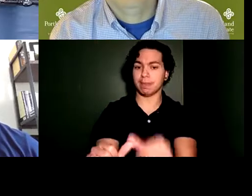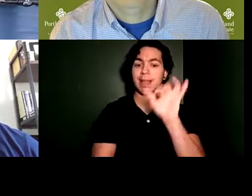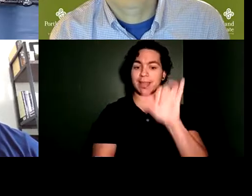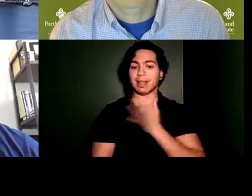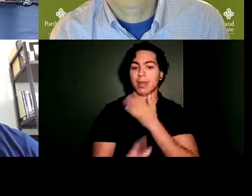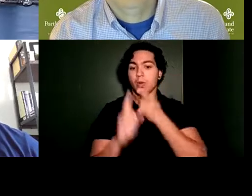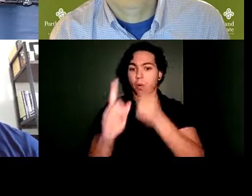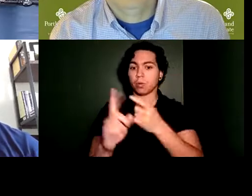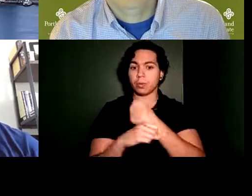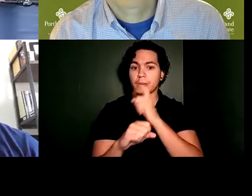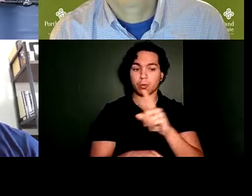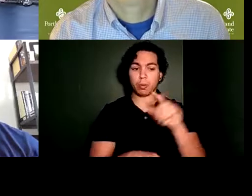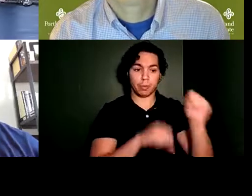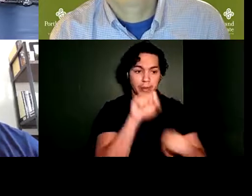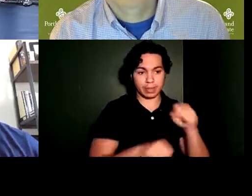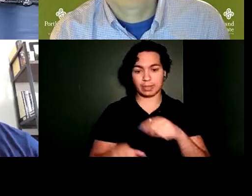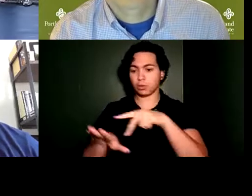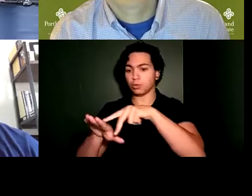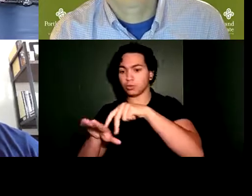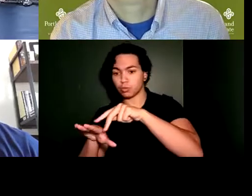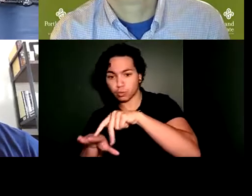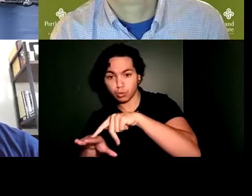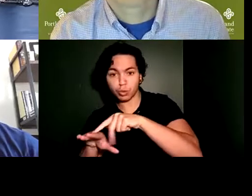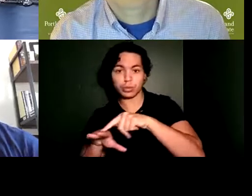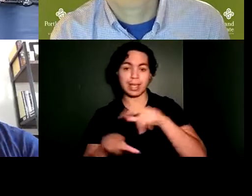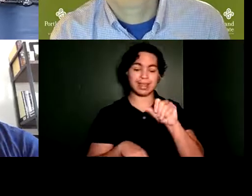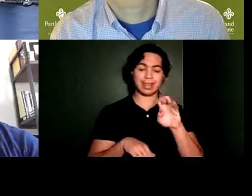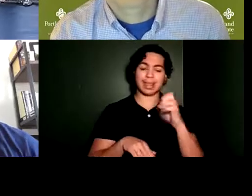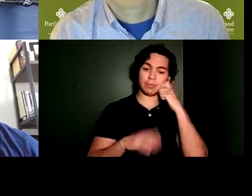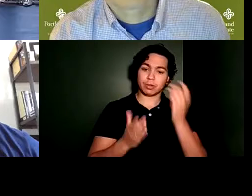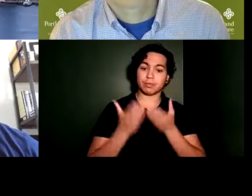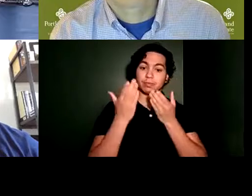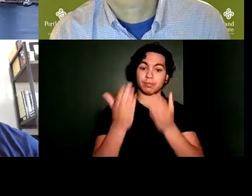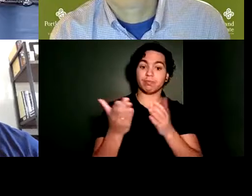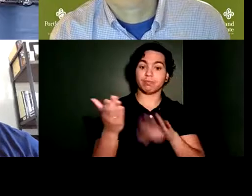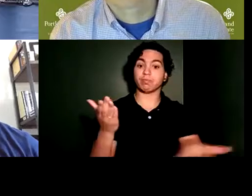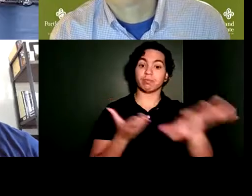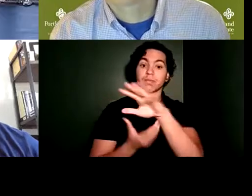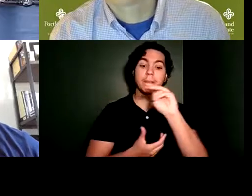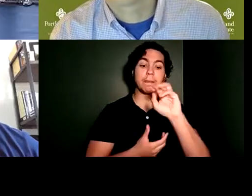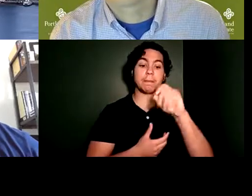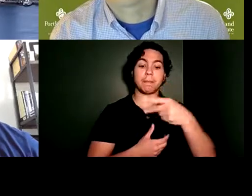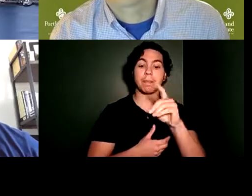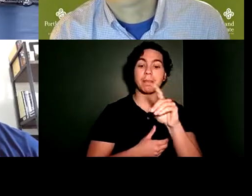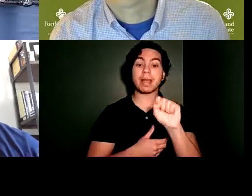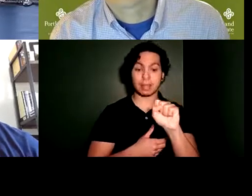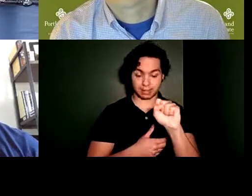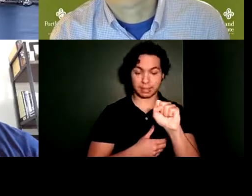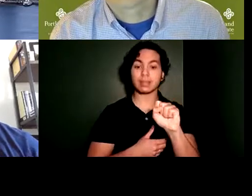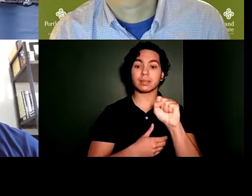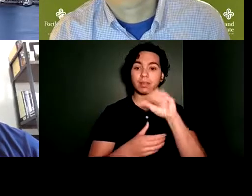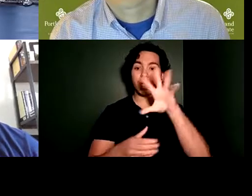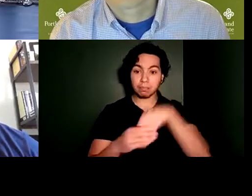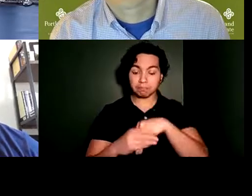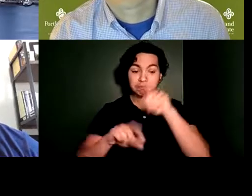shared mobility, particularly bikes and scooters, and now what Lime has introduced across the world now is mopeds, introducing these different